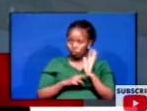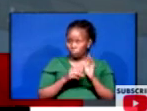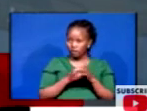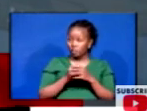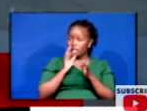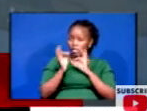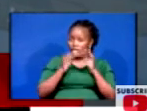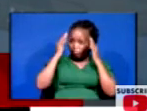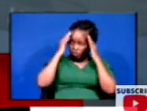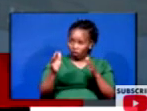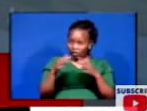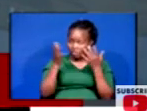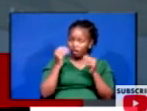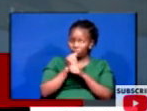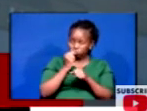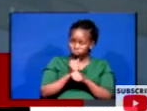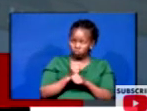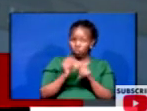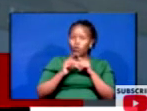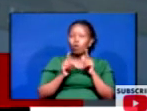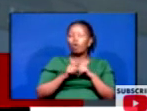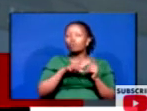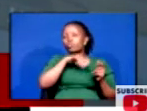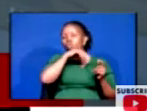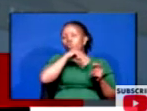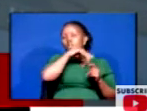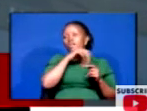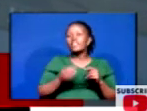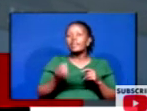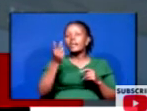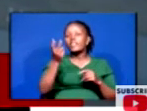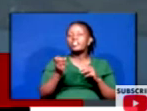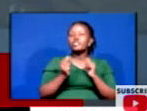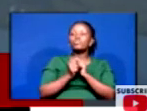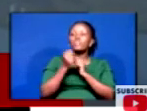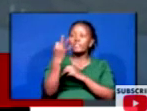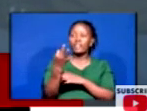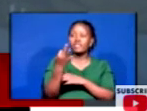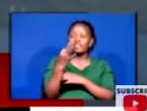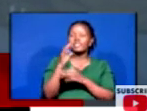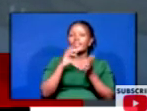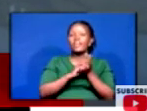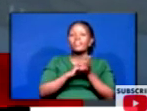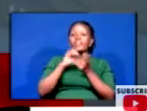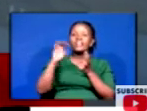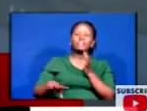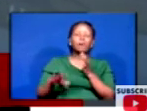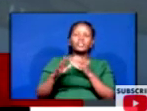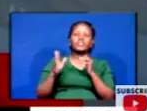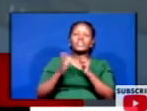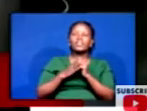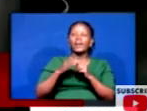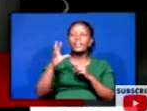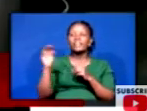has operated, even when you look at Raila Odinga 2013, they expanded a 900-page document because